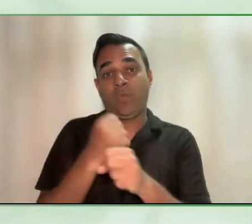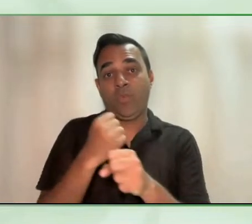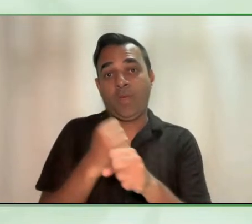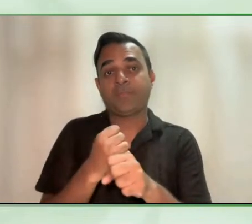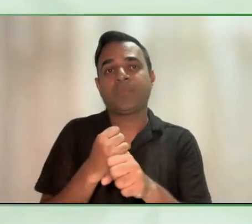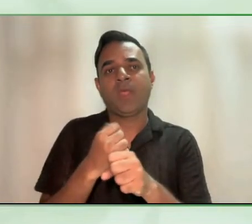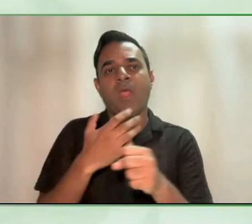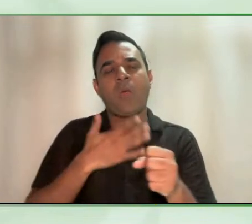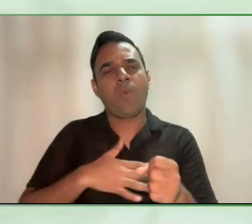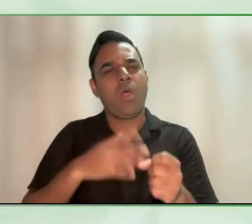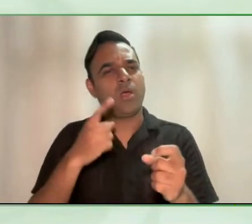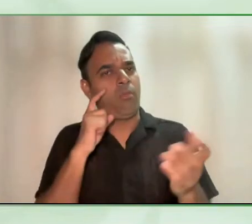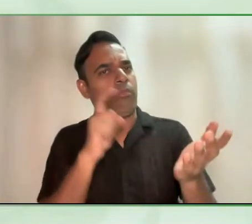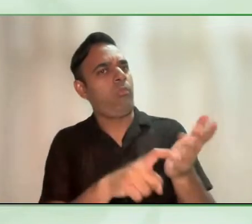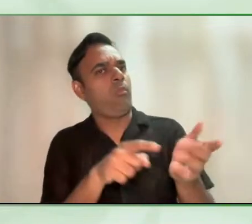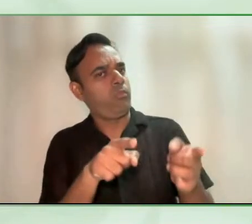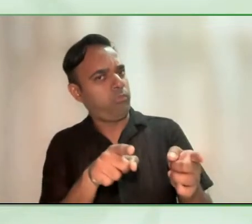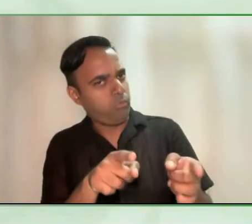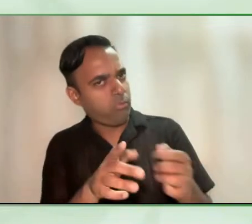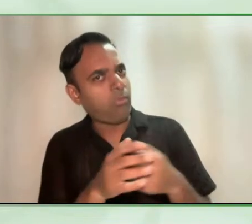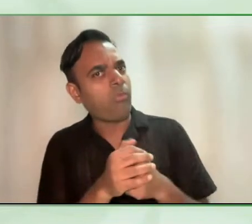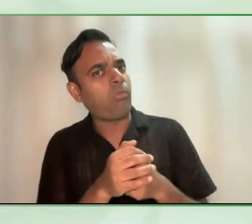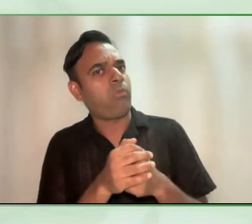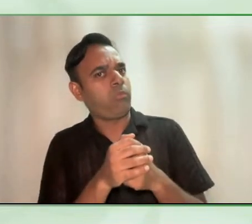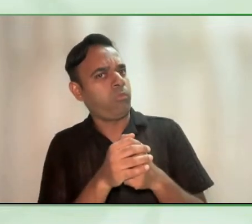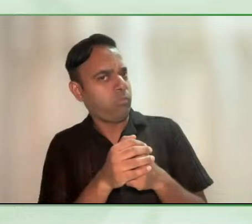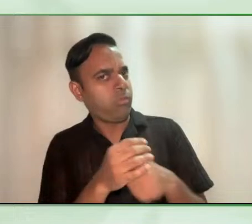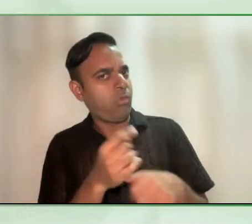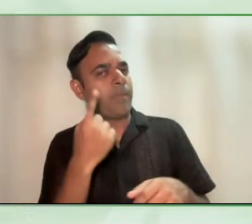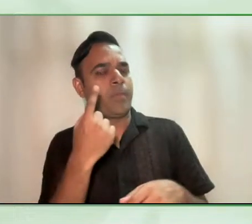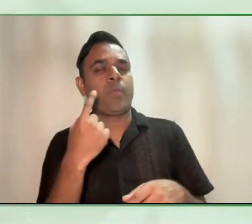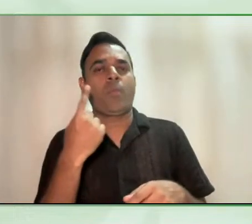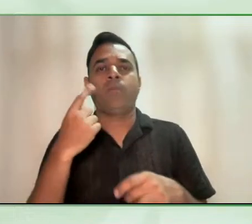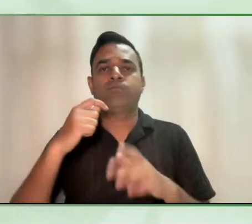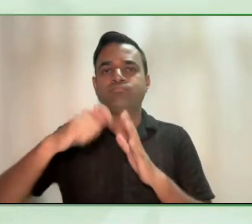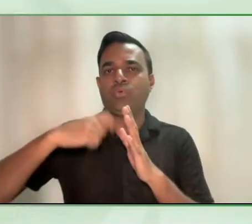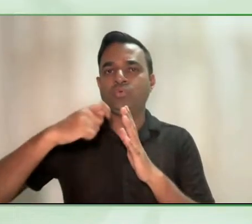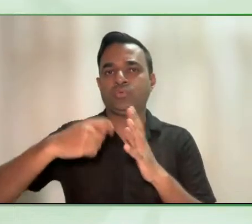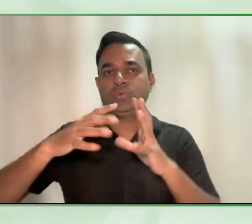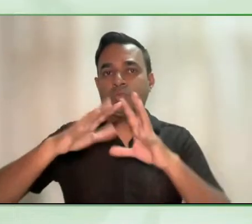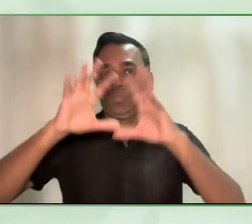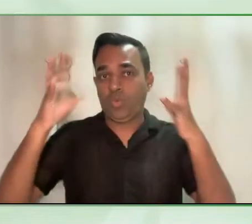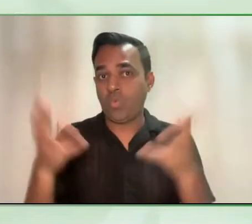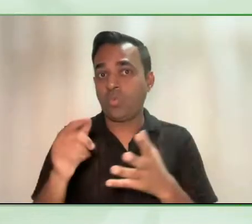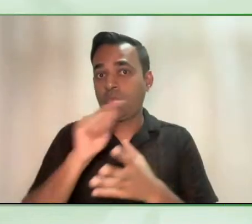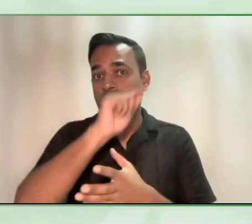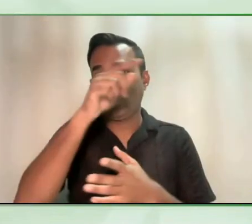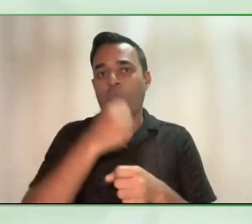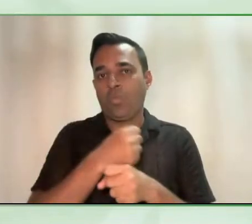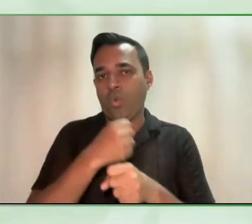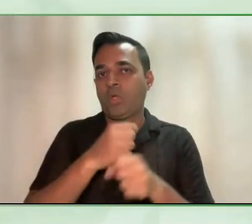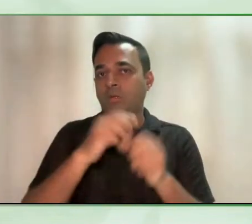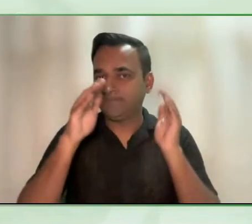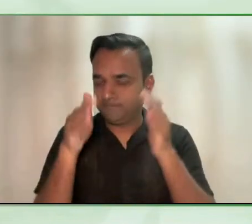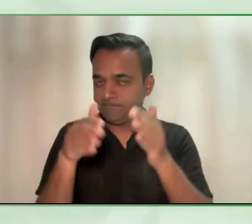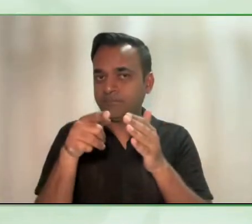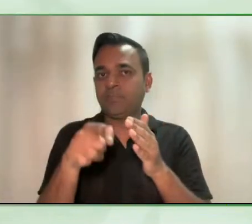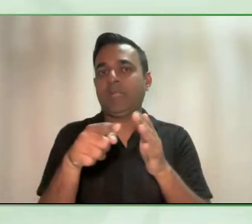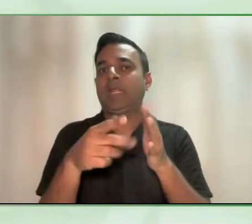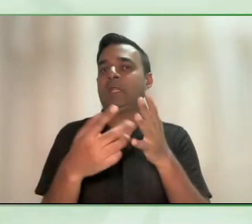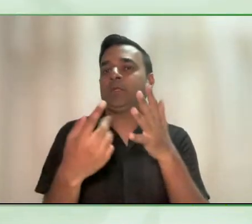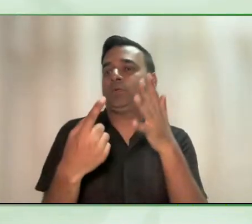data that's coming from that research is showing that people really are still finding themselves trying